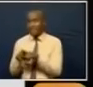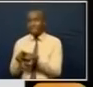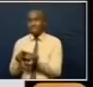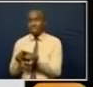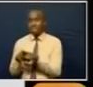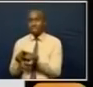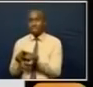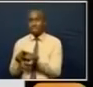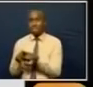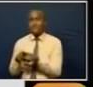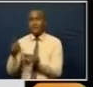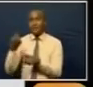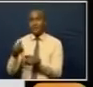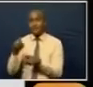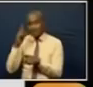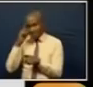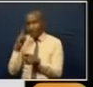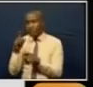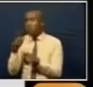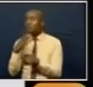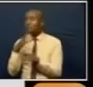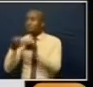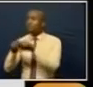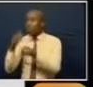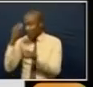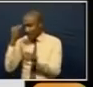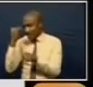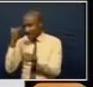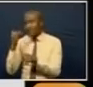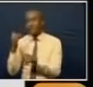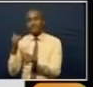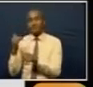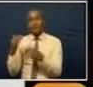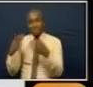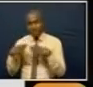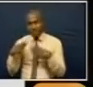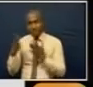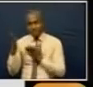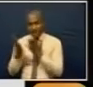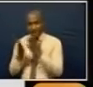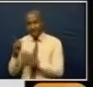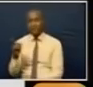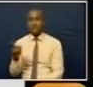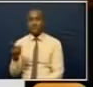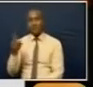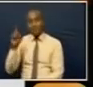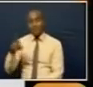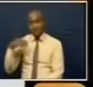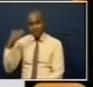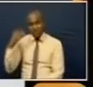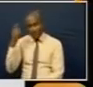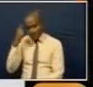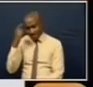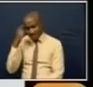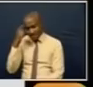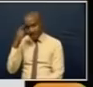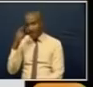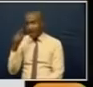you must remember the inspiration that got you into that office in the first place. It's about the people, you know. Yeah. And we must always remember, especially in our structure of